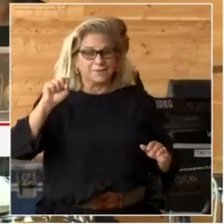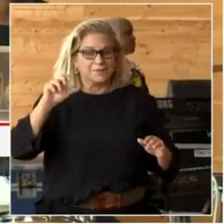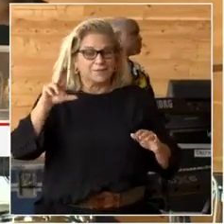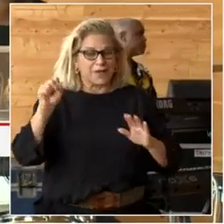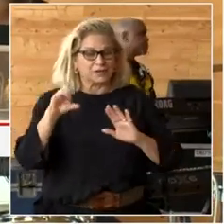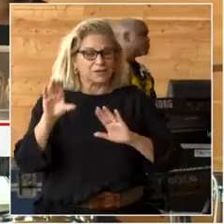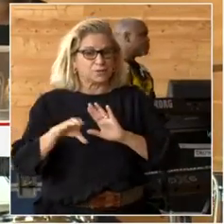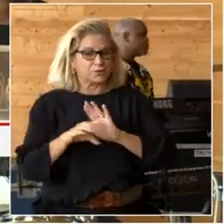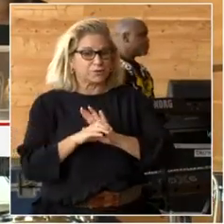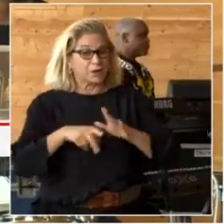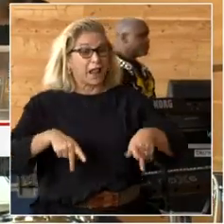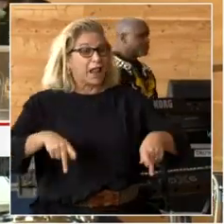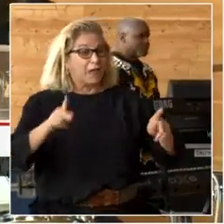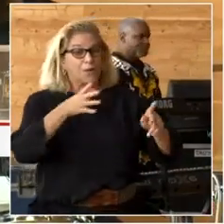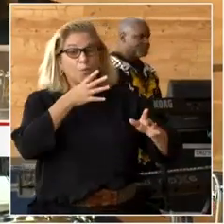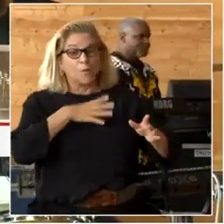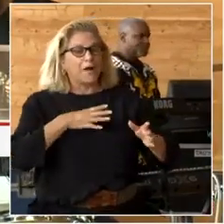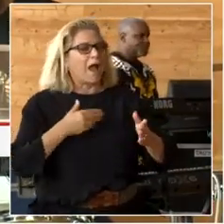vote.